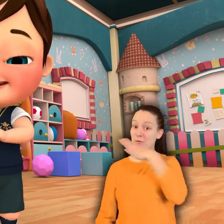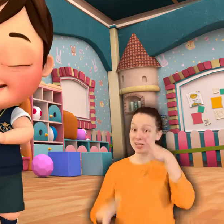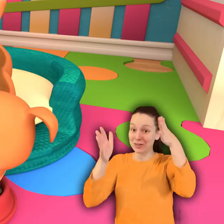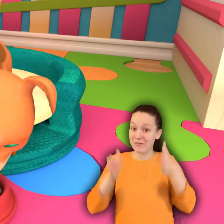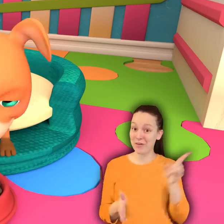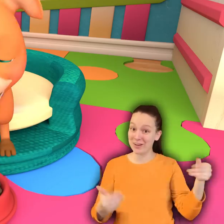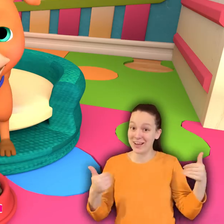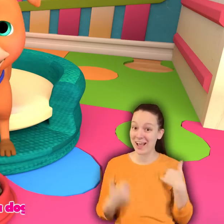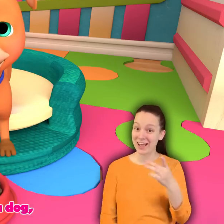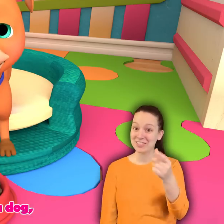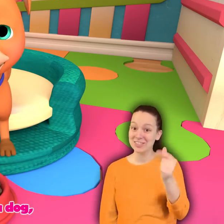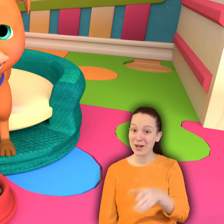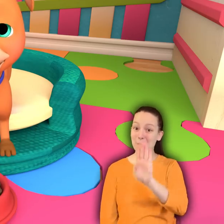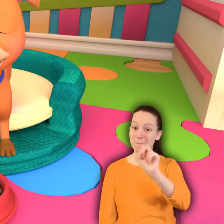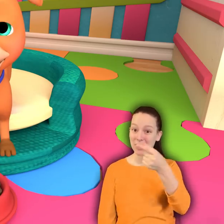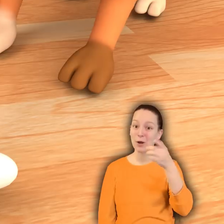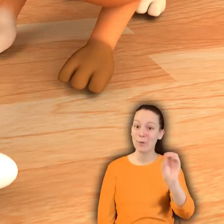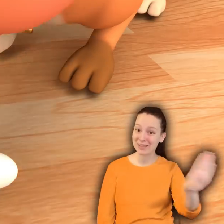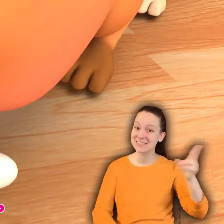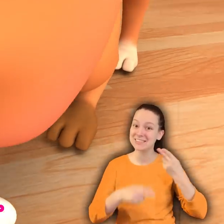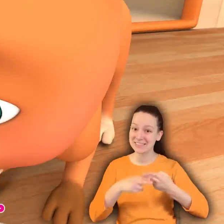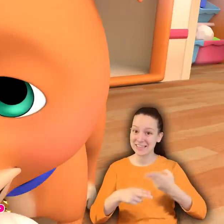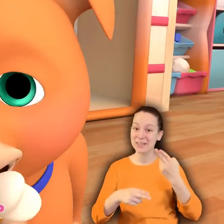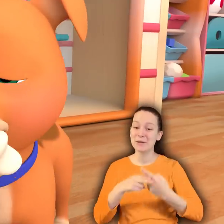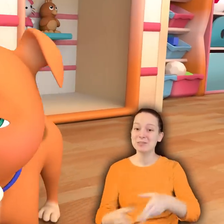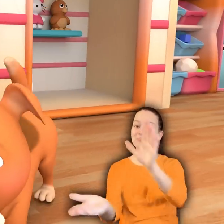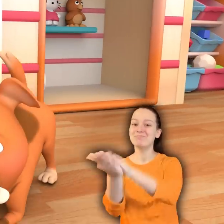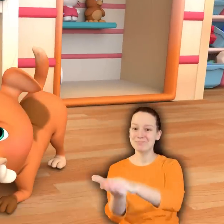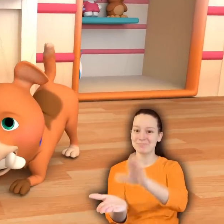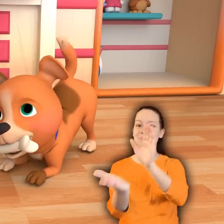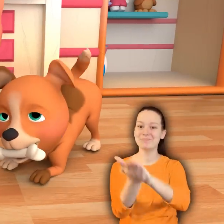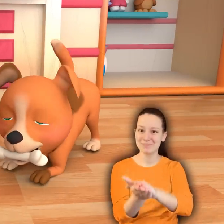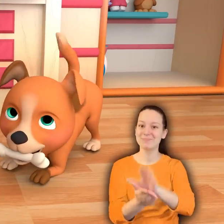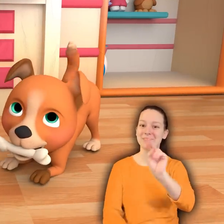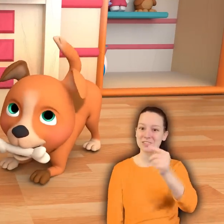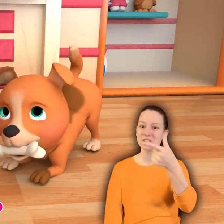there was a farmer who had a dog and Bingo was his name-o